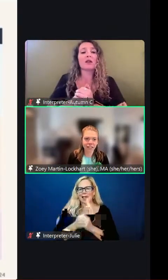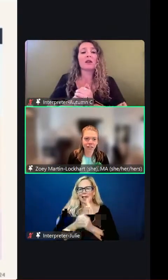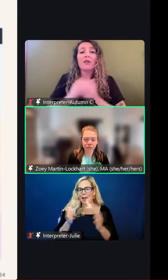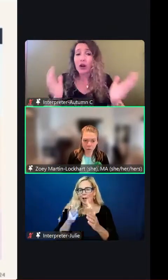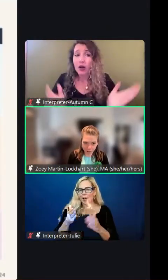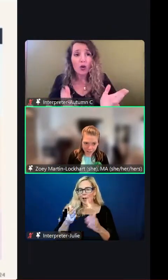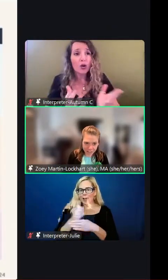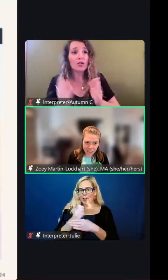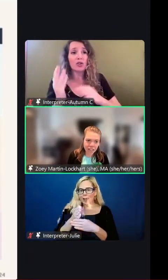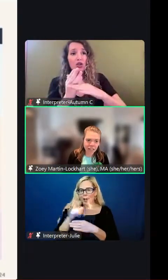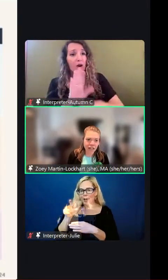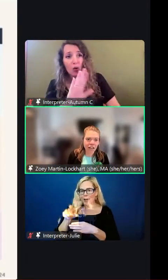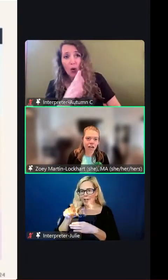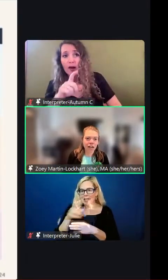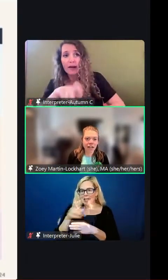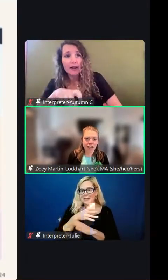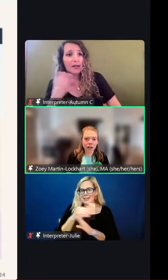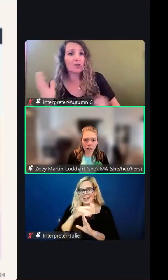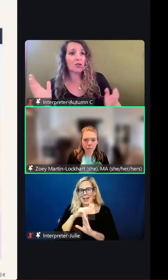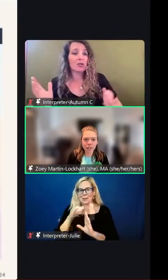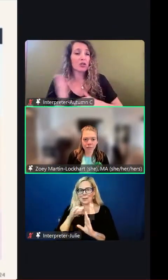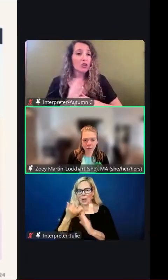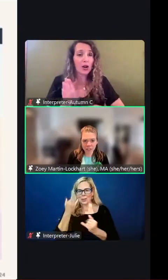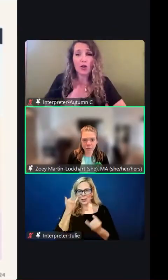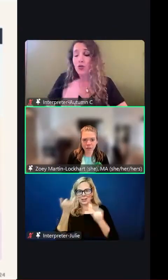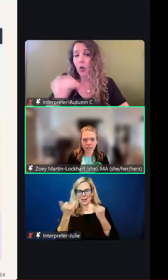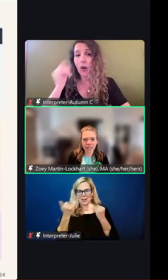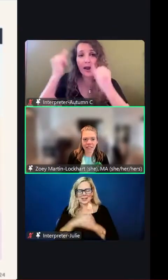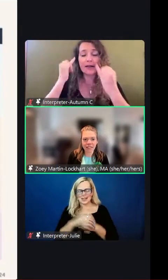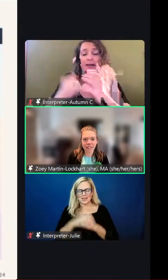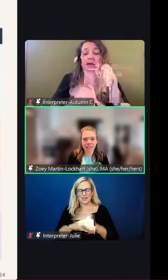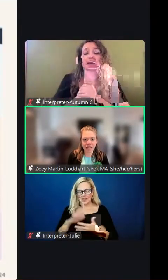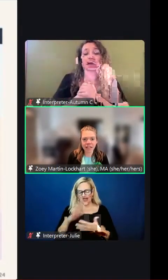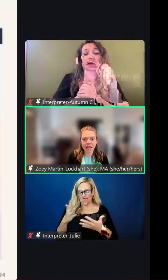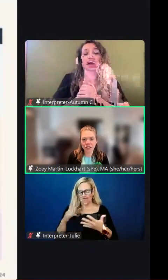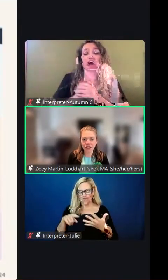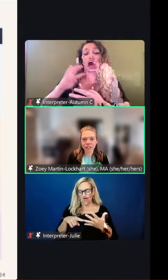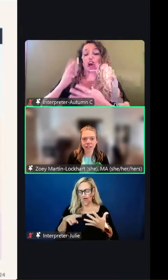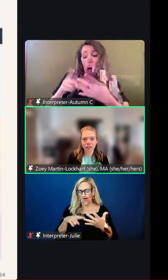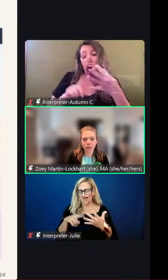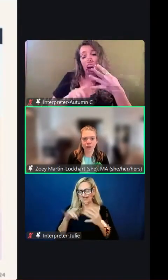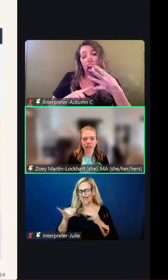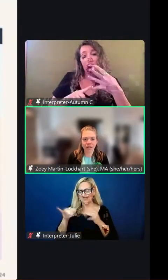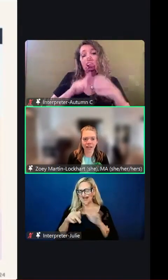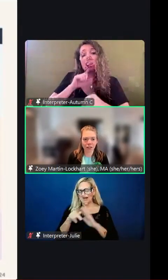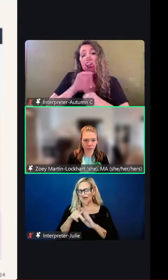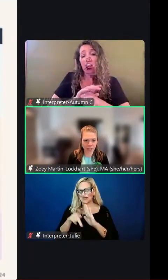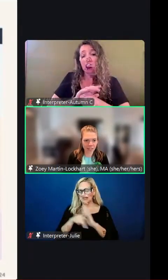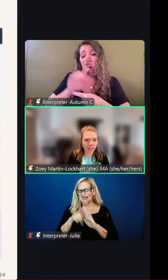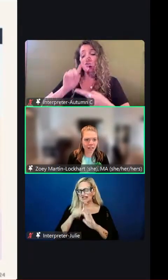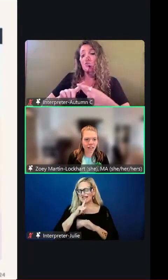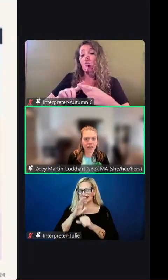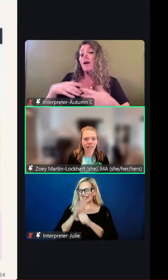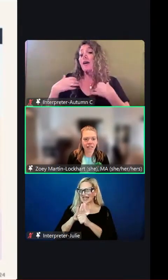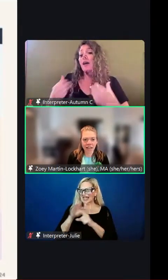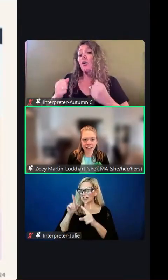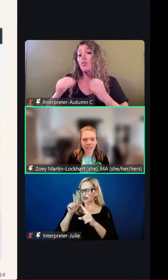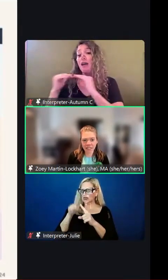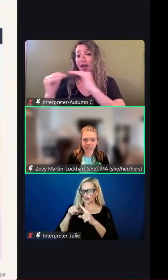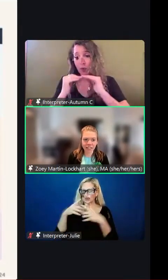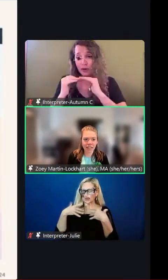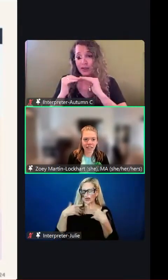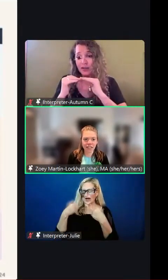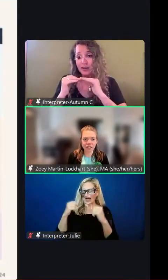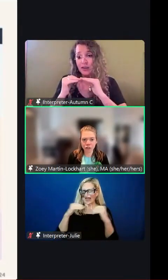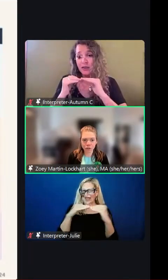ideas. Fourth, a common principle is dedication to health equity. That